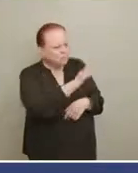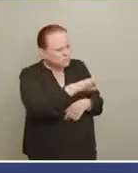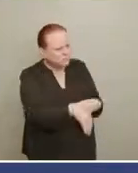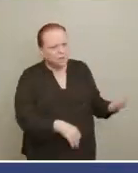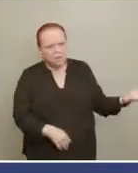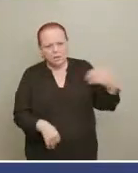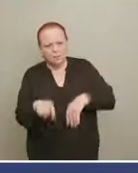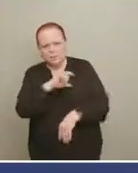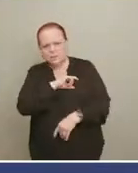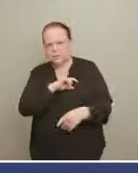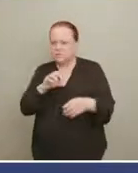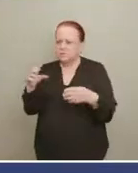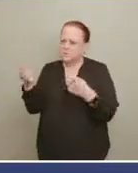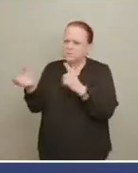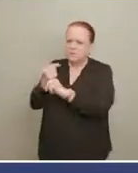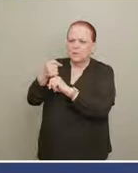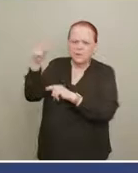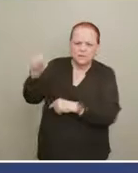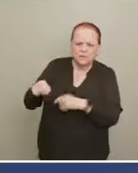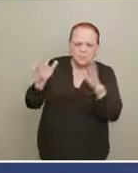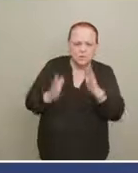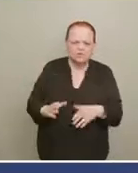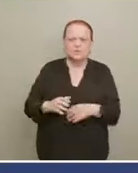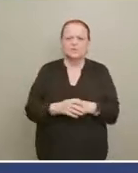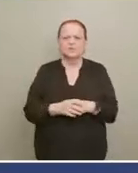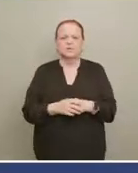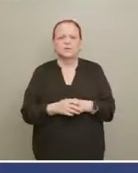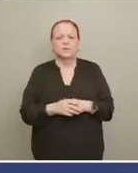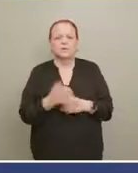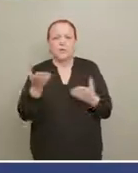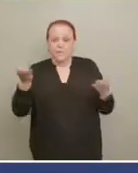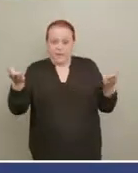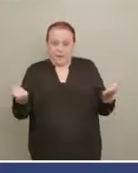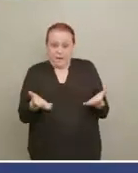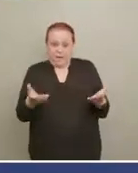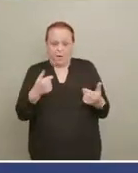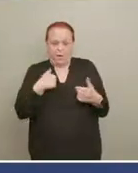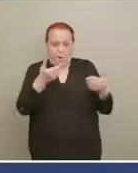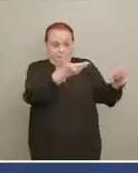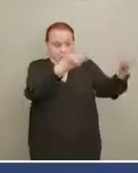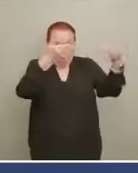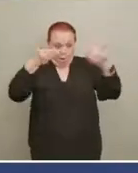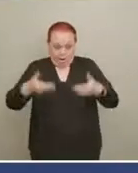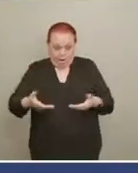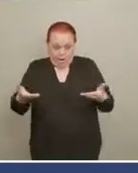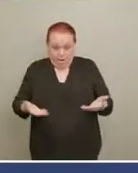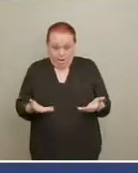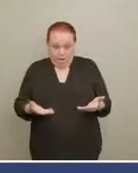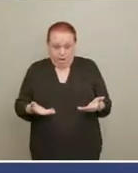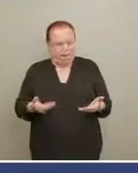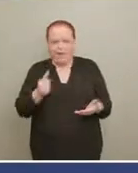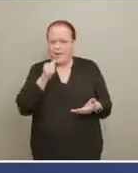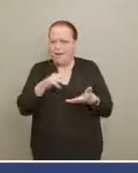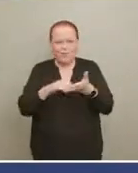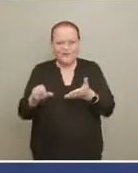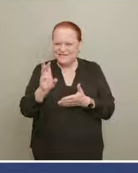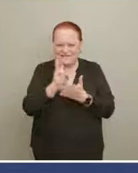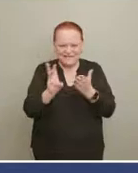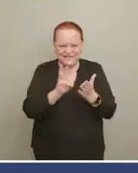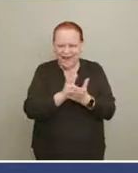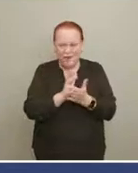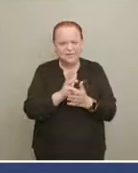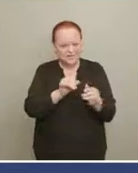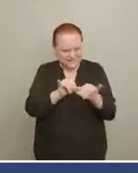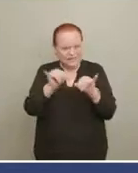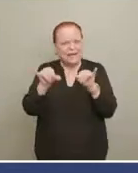where there are resources and we don't see them 6 hours after we release them. On several occasions, we've had people that have used the services